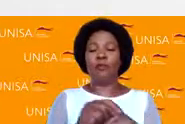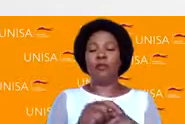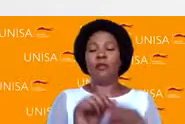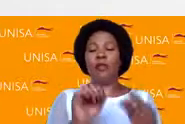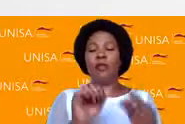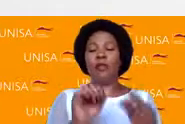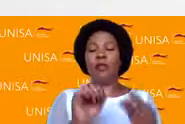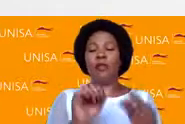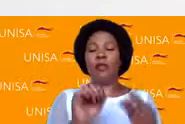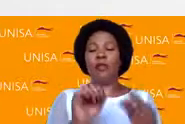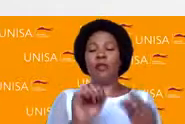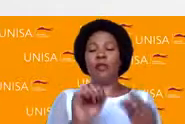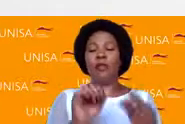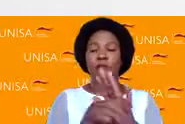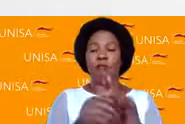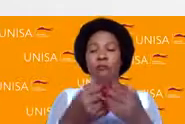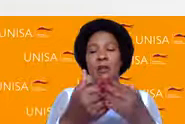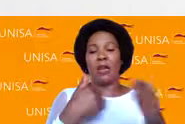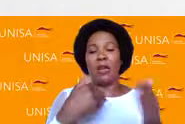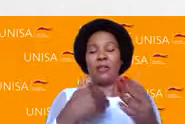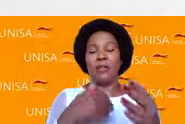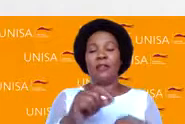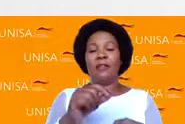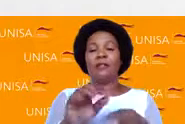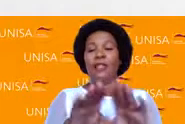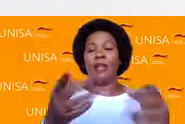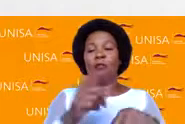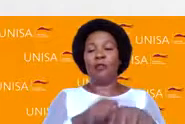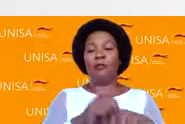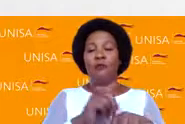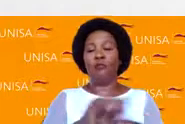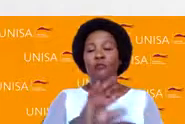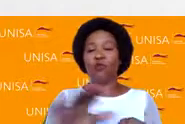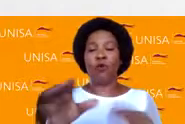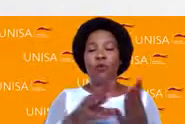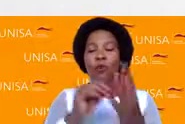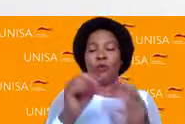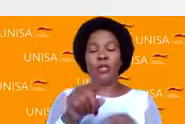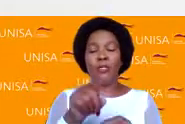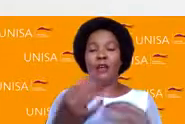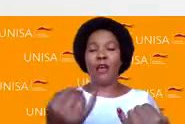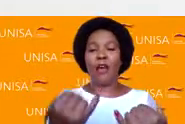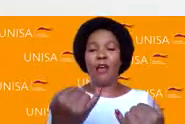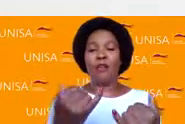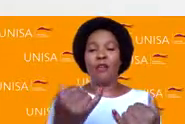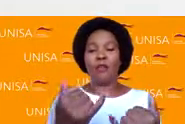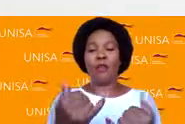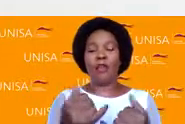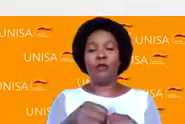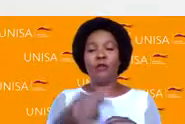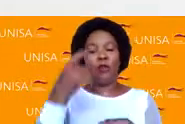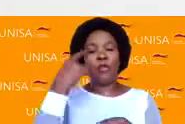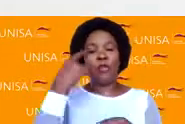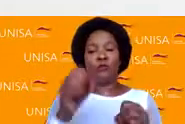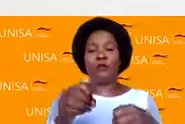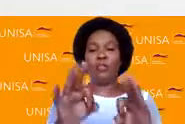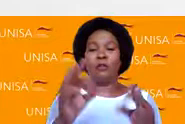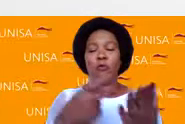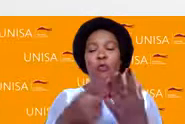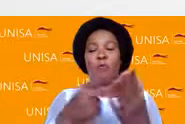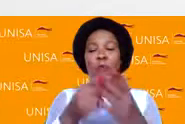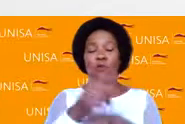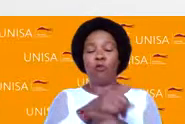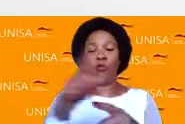a preliminary timetable already. Don't go and copy that one now already and say that's the official one you prepare for those dates. They